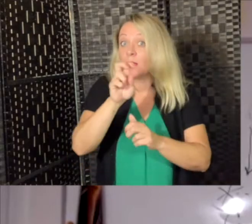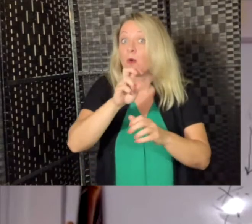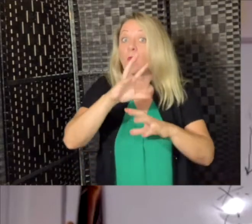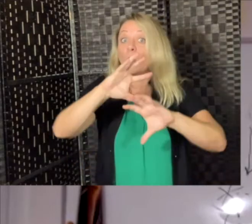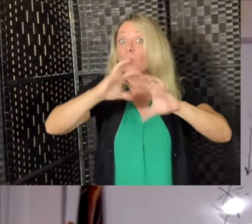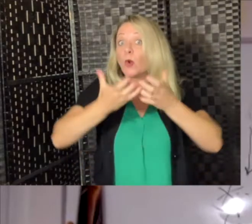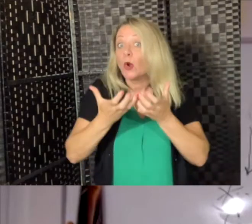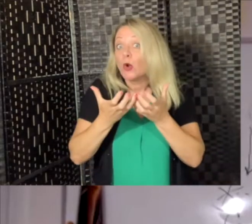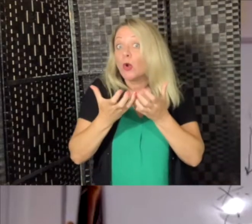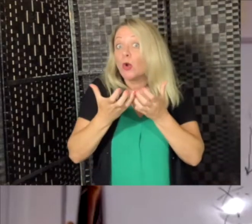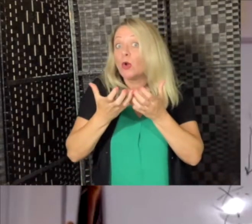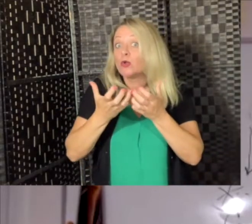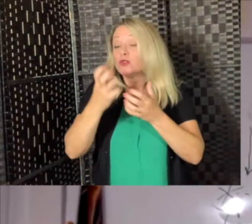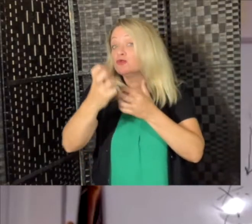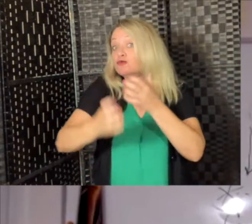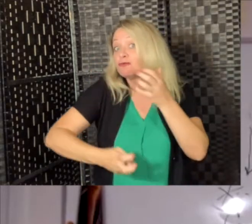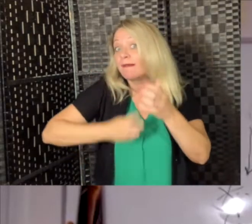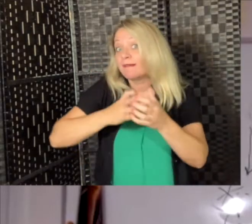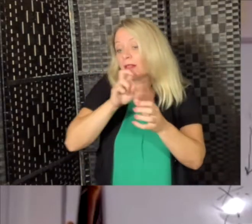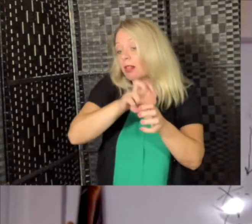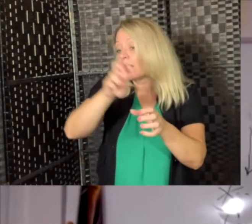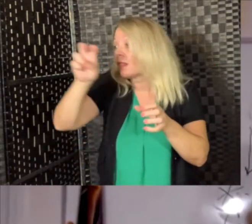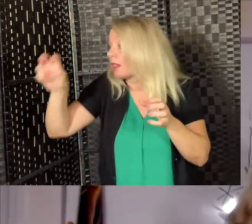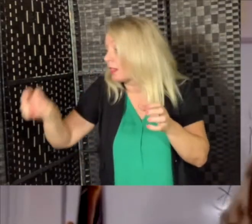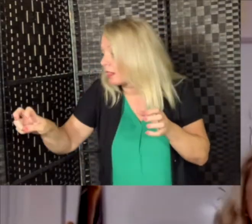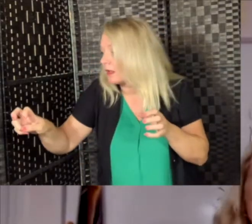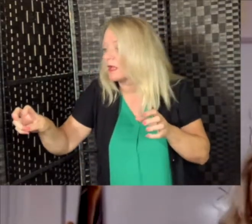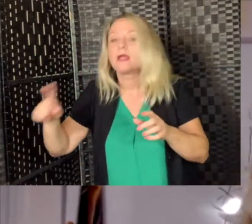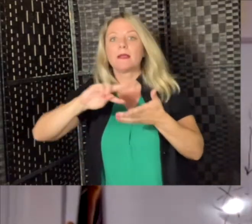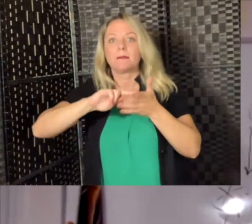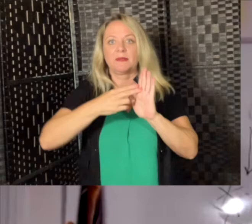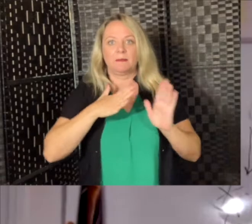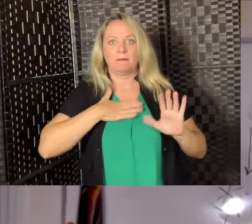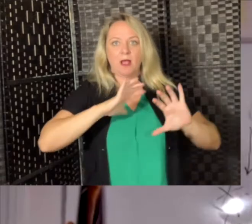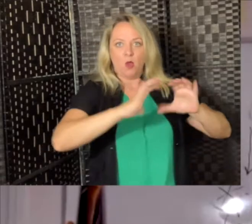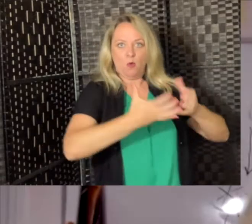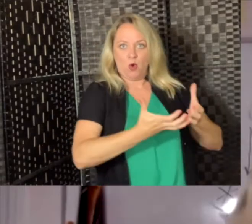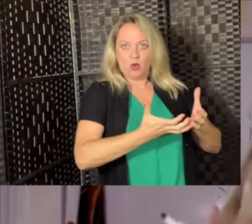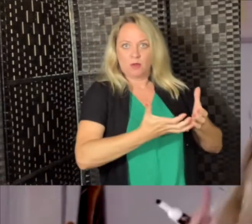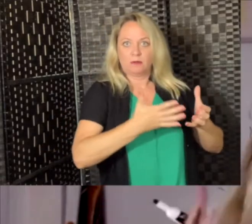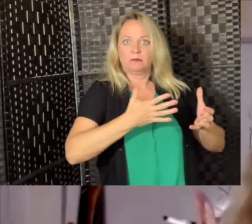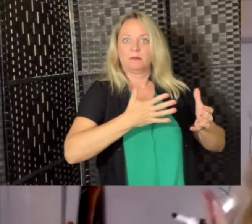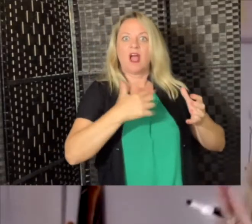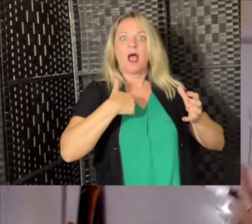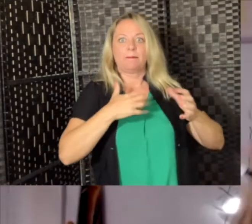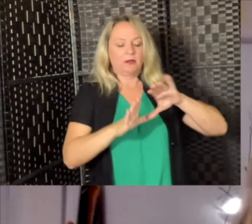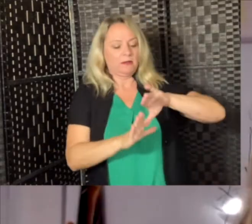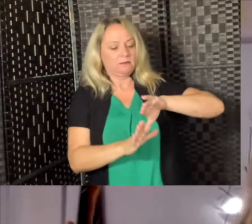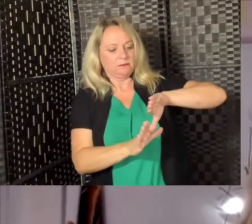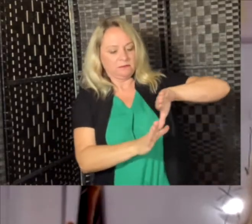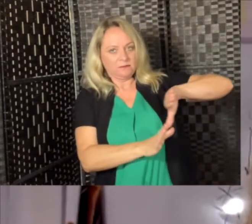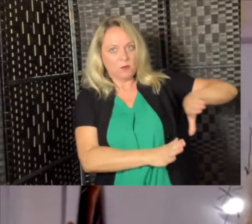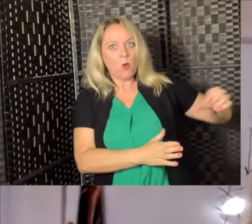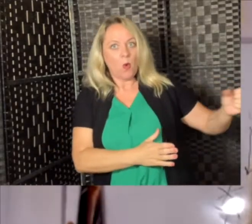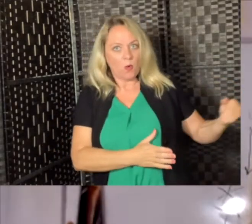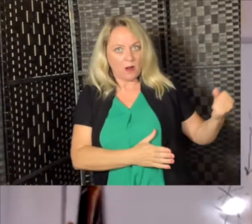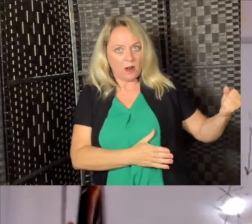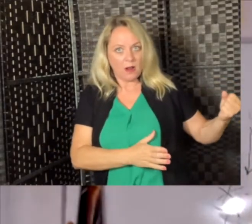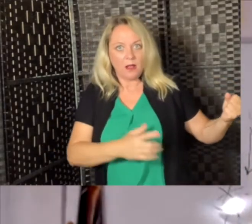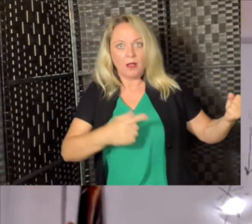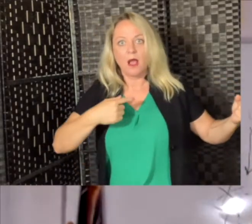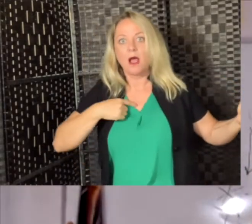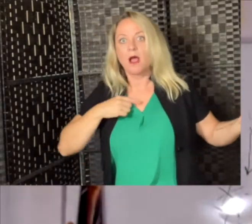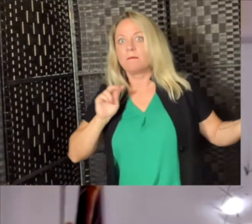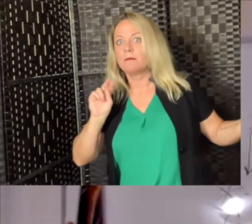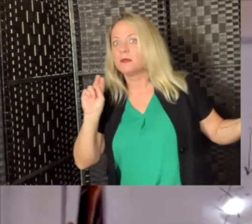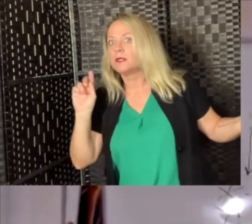focus on one world, and it's Fenton's world. So now Gertrude is going to go explore every single